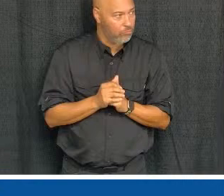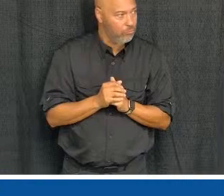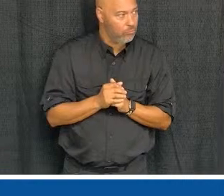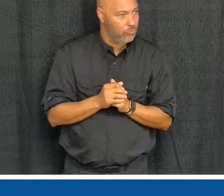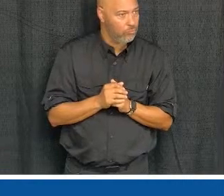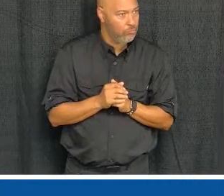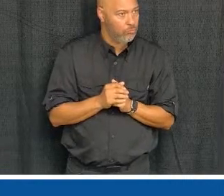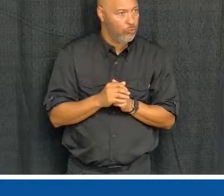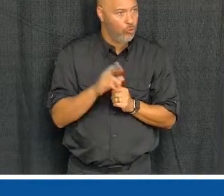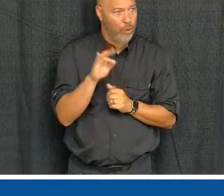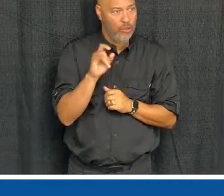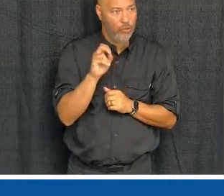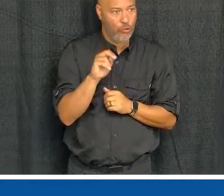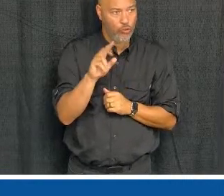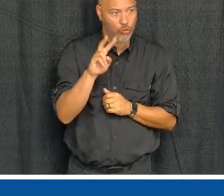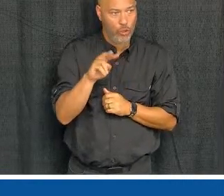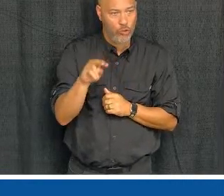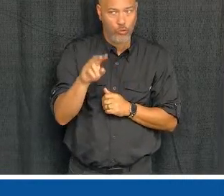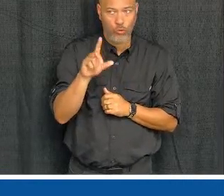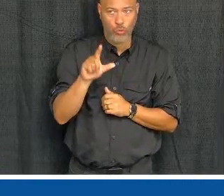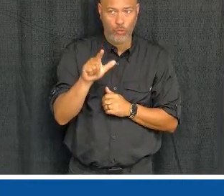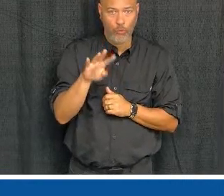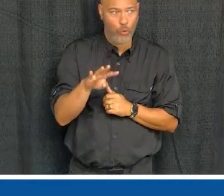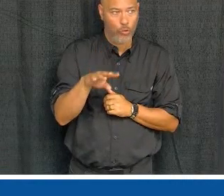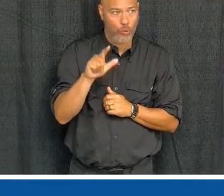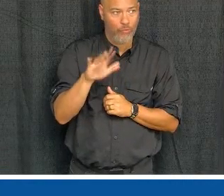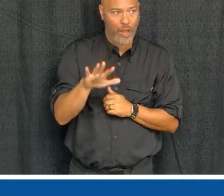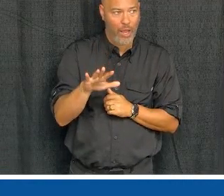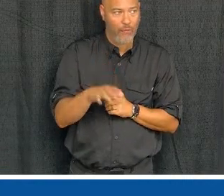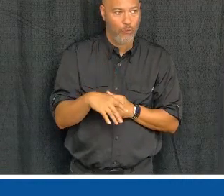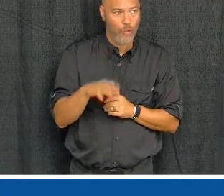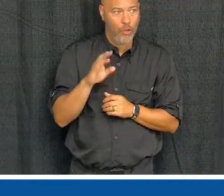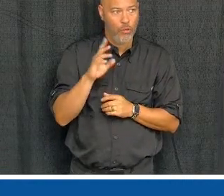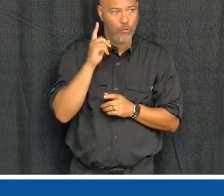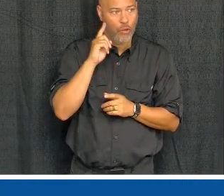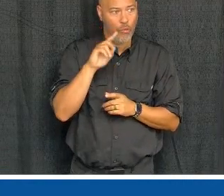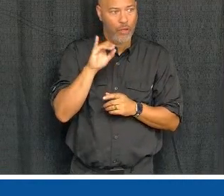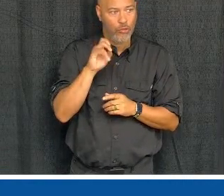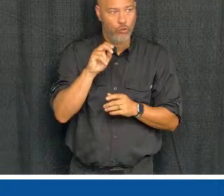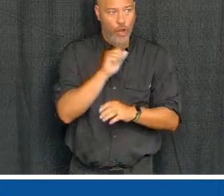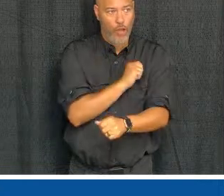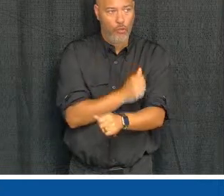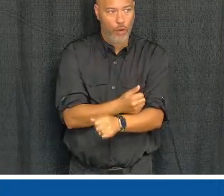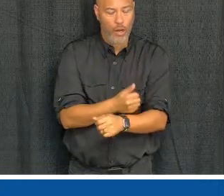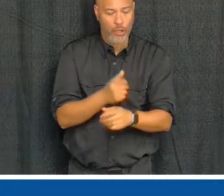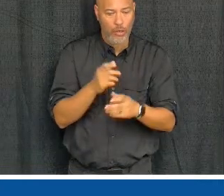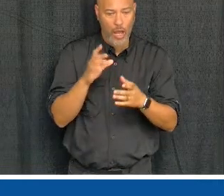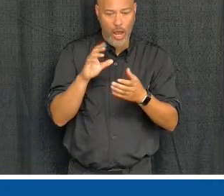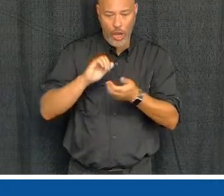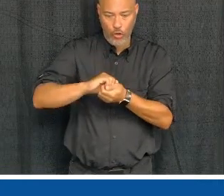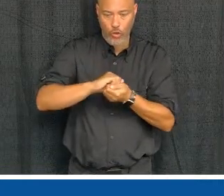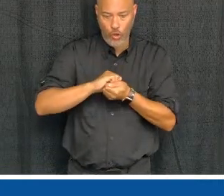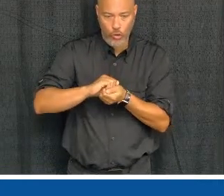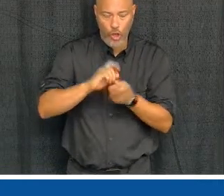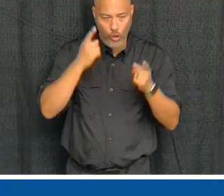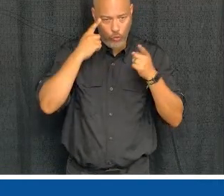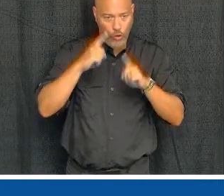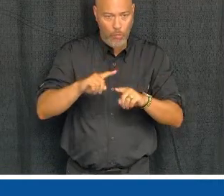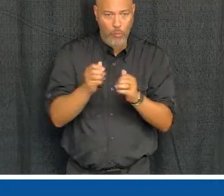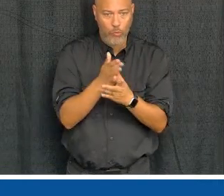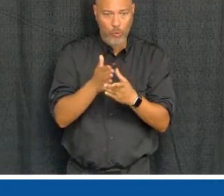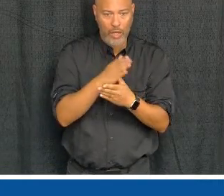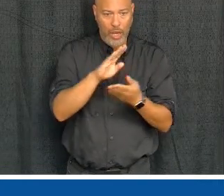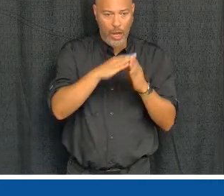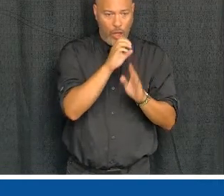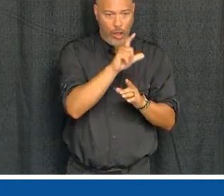Streetman. Resolution 22, 2024, 25, a resolution authorizing an interlocal agreement between the City of